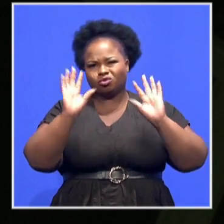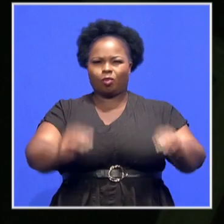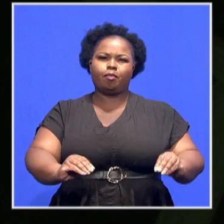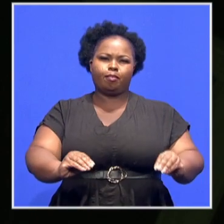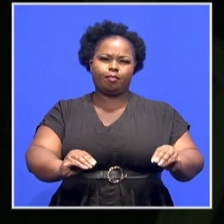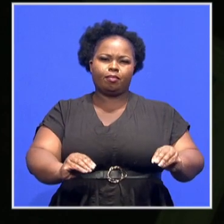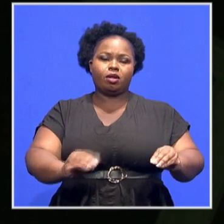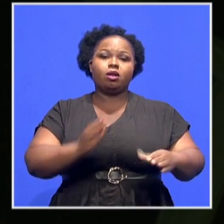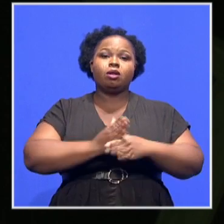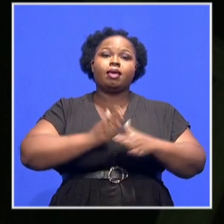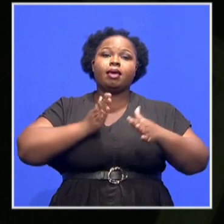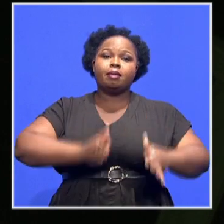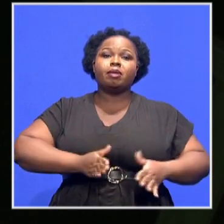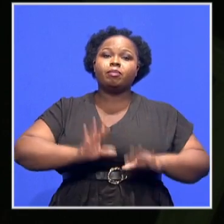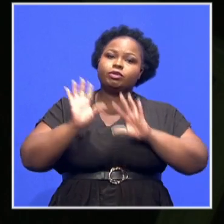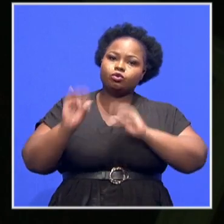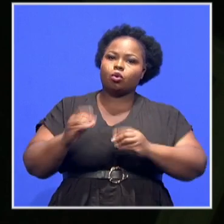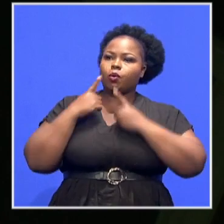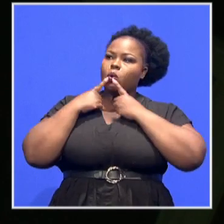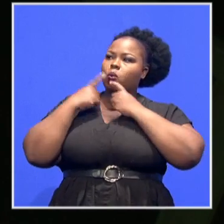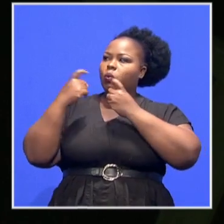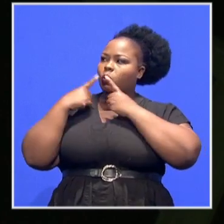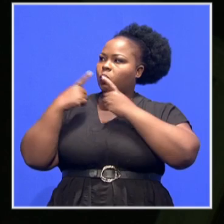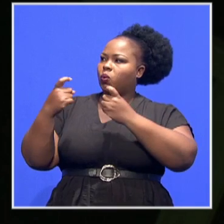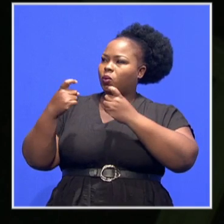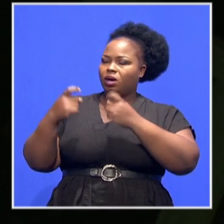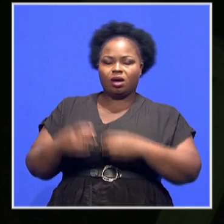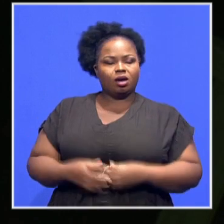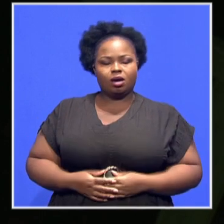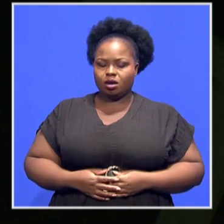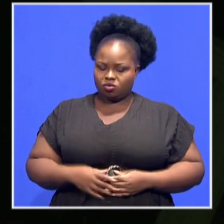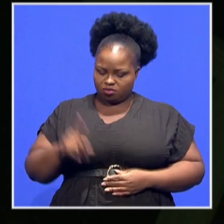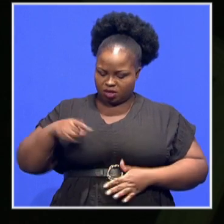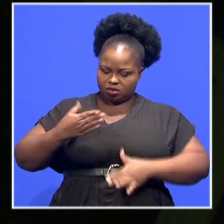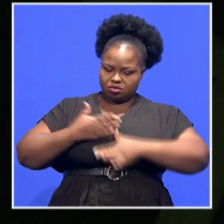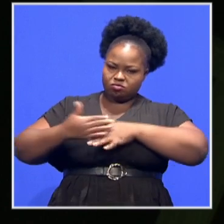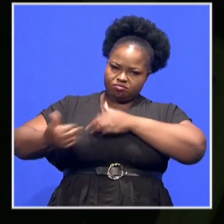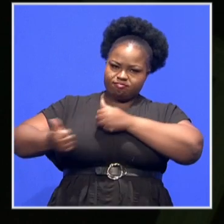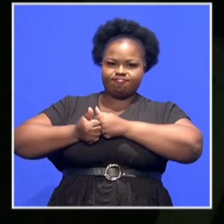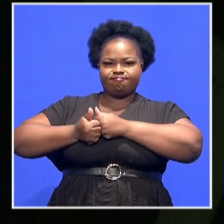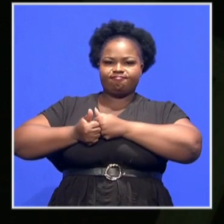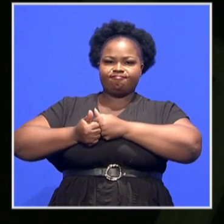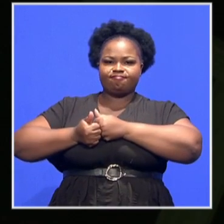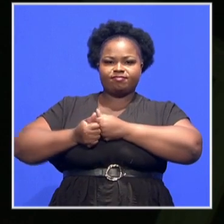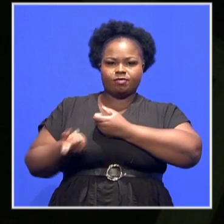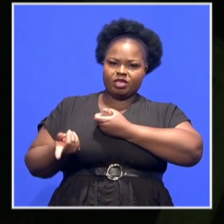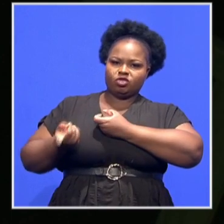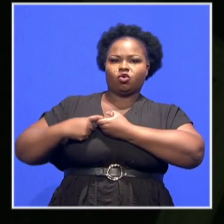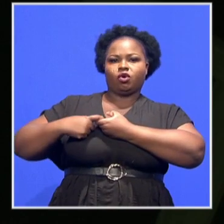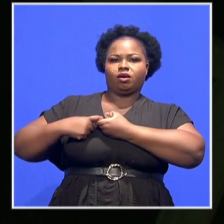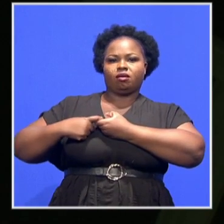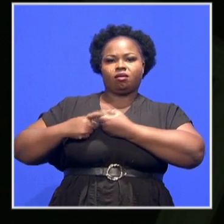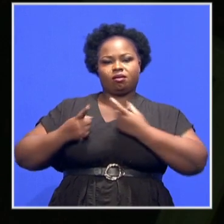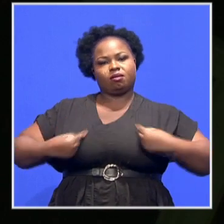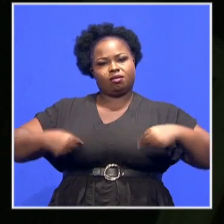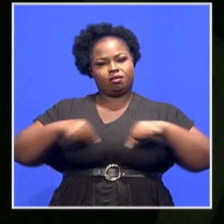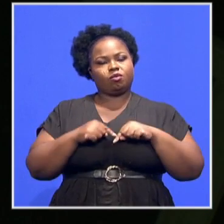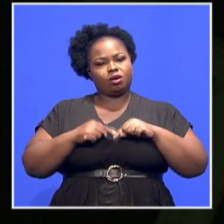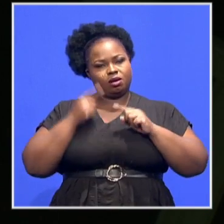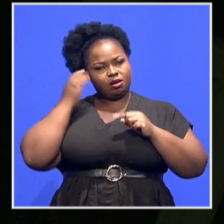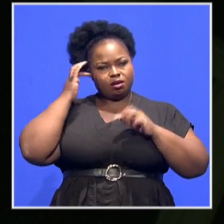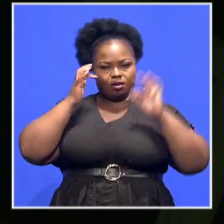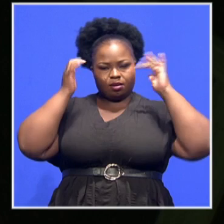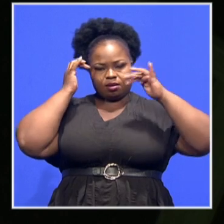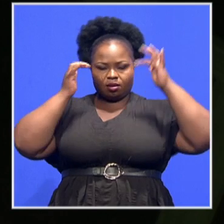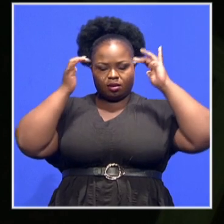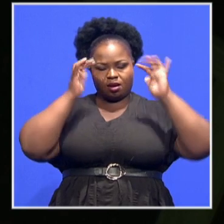Labour, stop moaning as well. Get into the ring with us. Let us find solutions for the